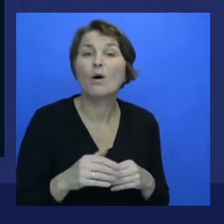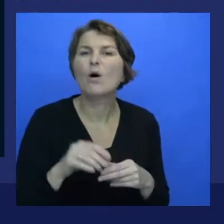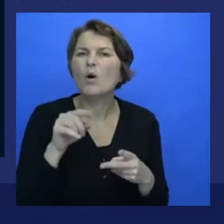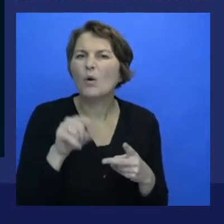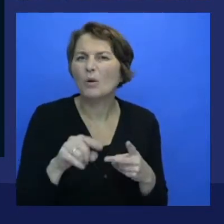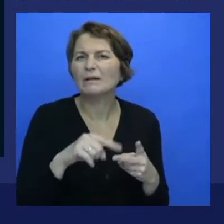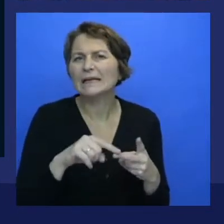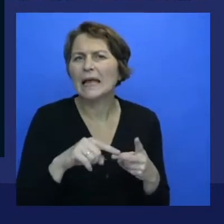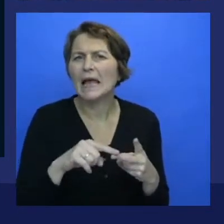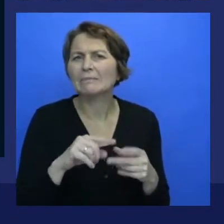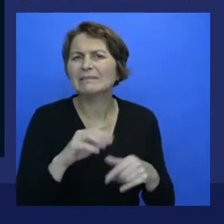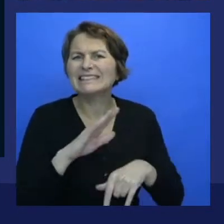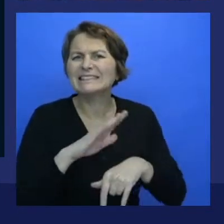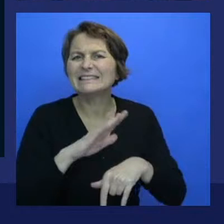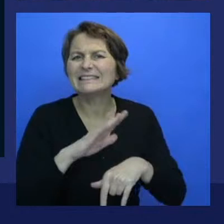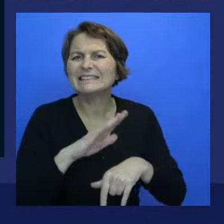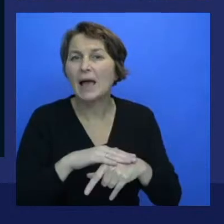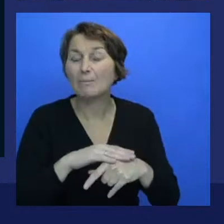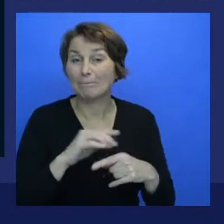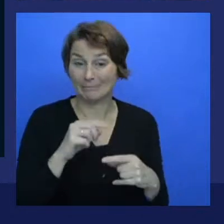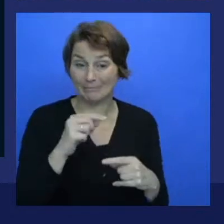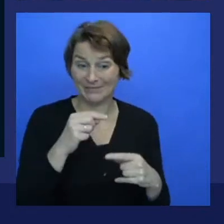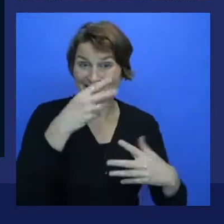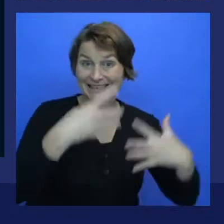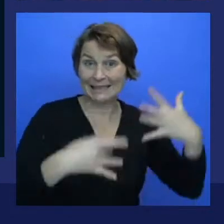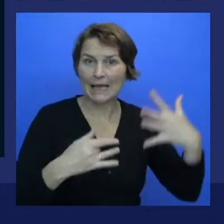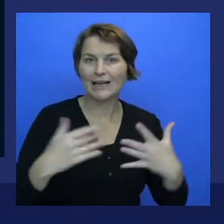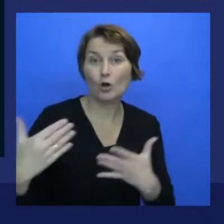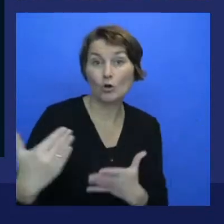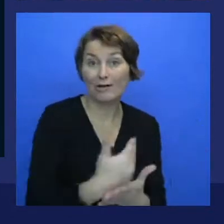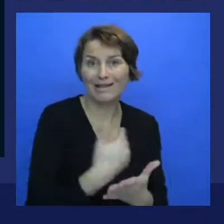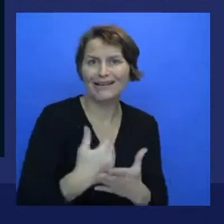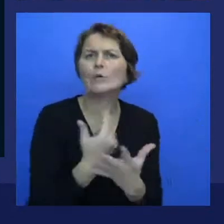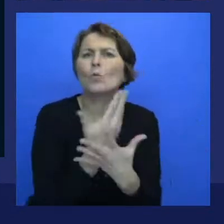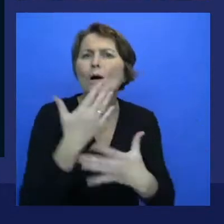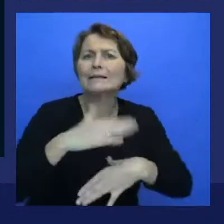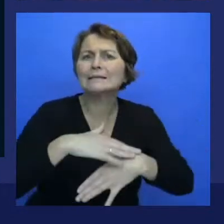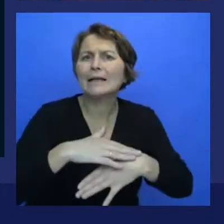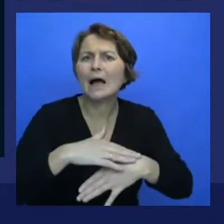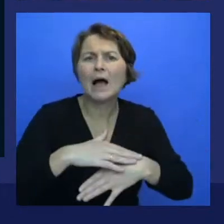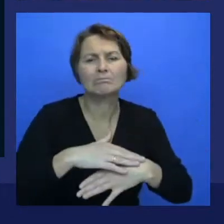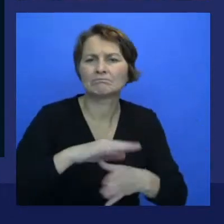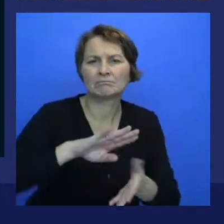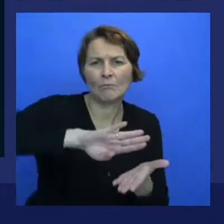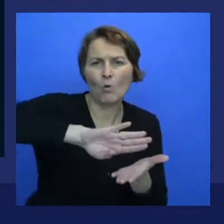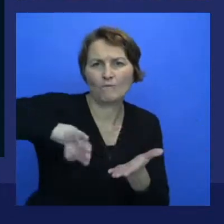of time in your data, and that way you won't get